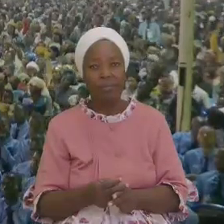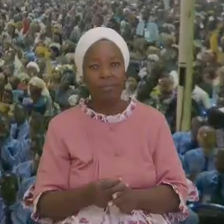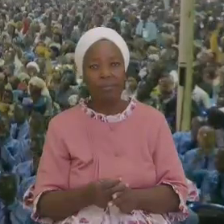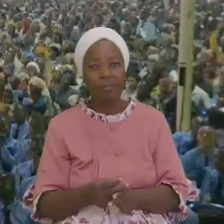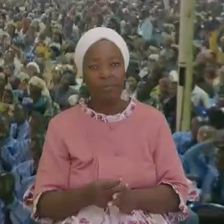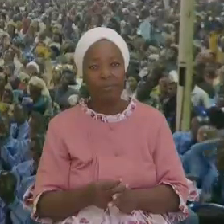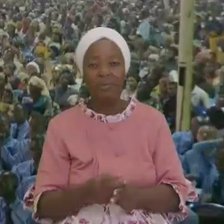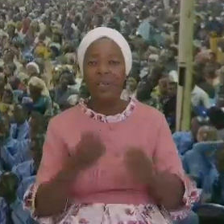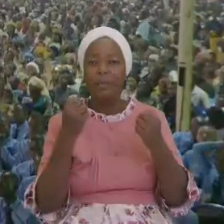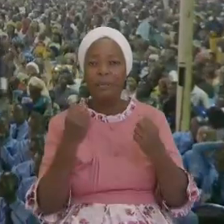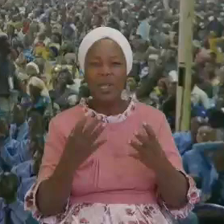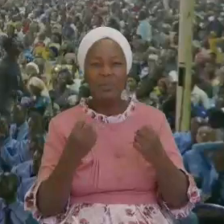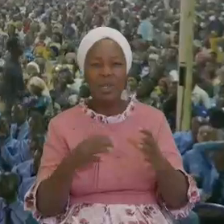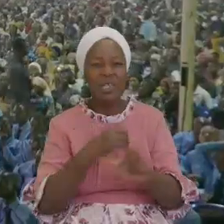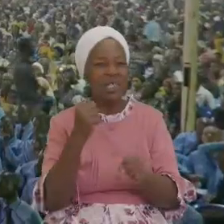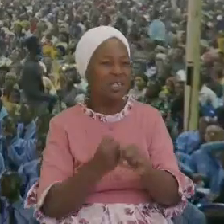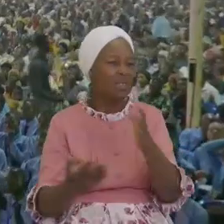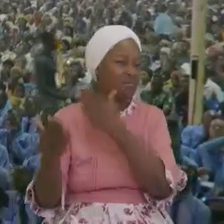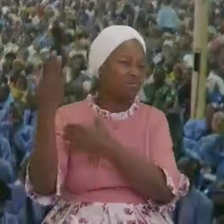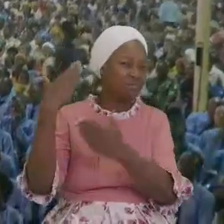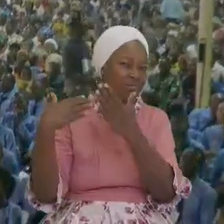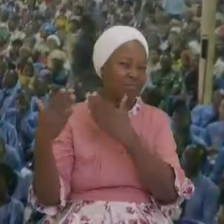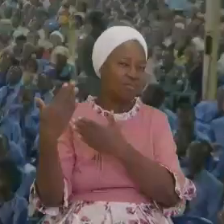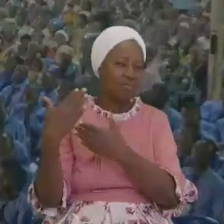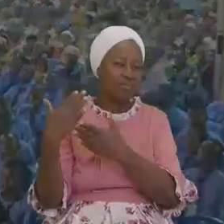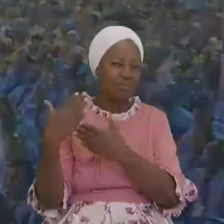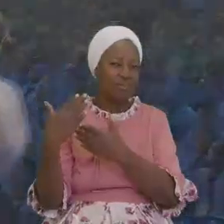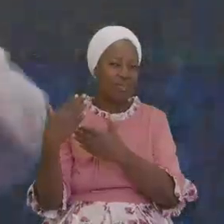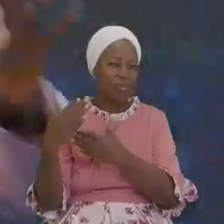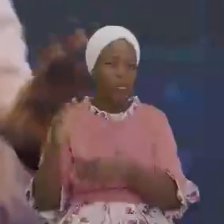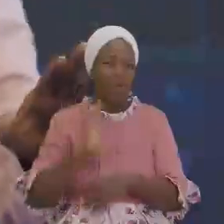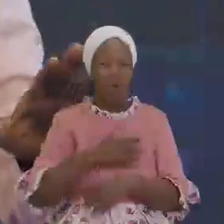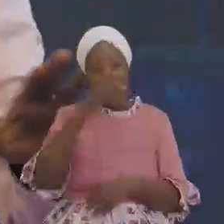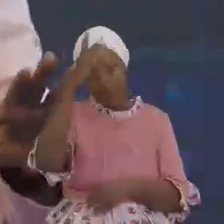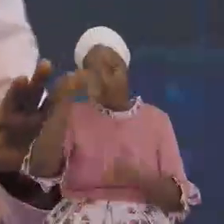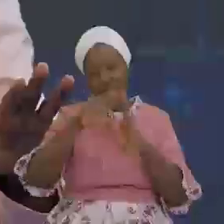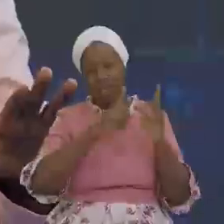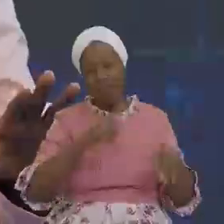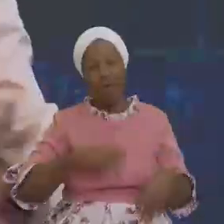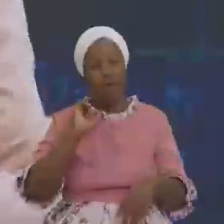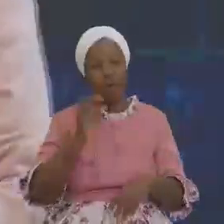Many, many years ago, I was going to a particular school.